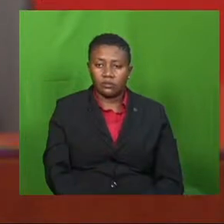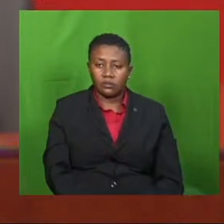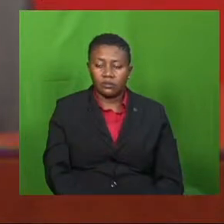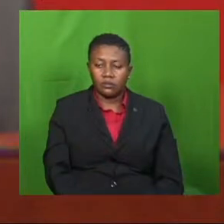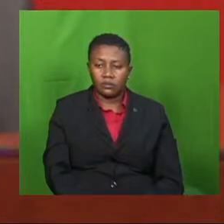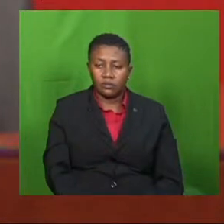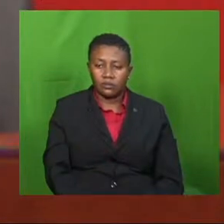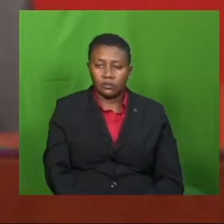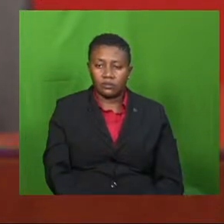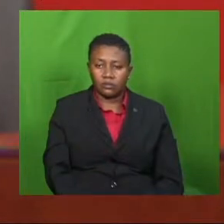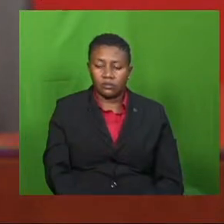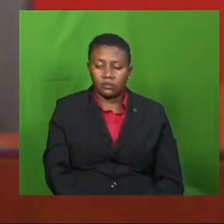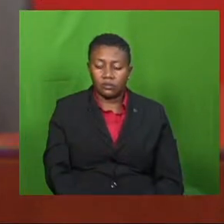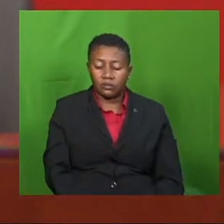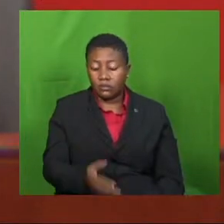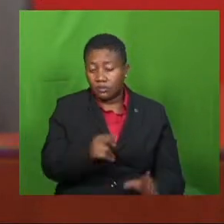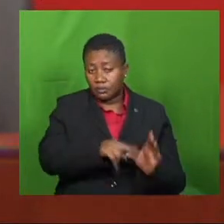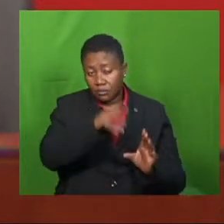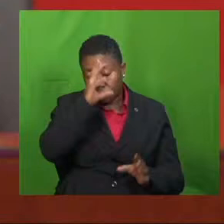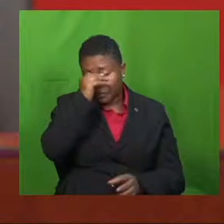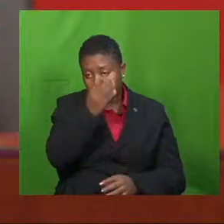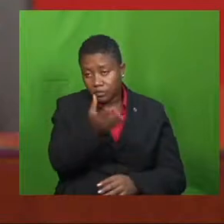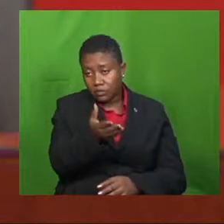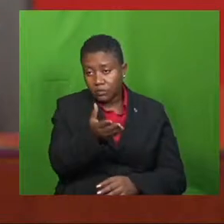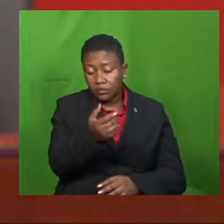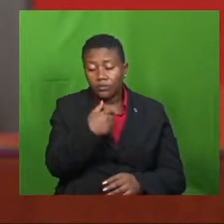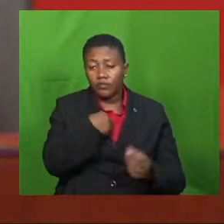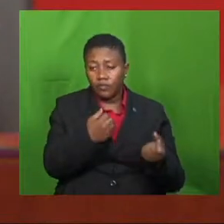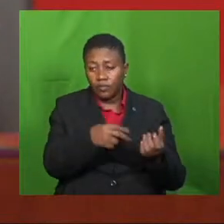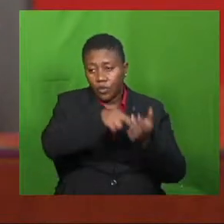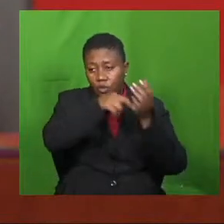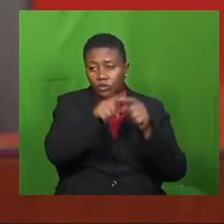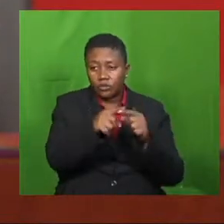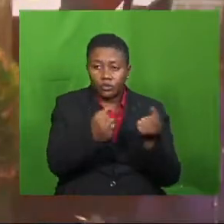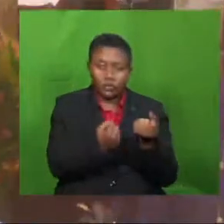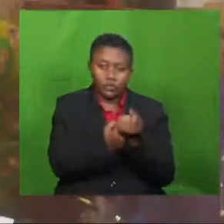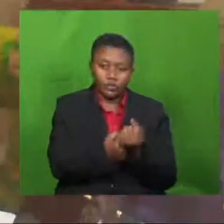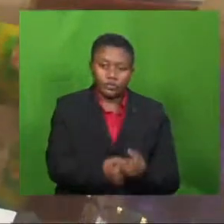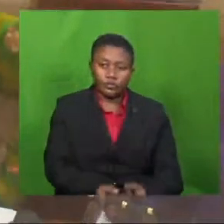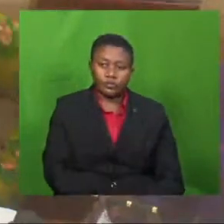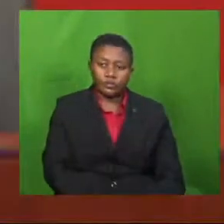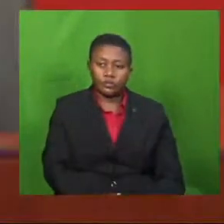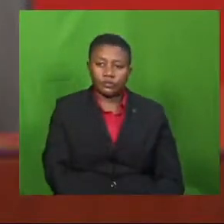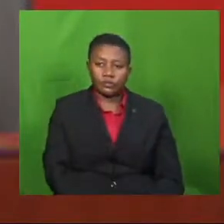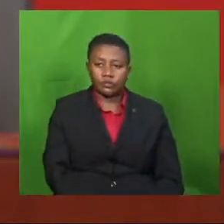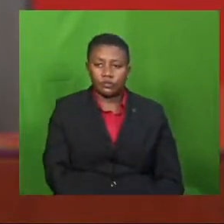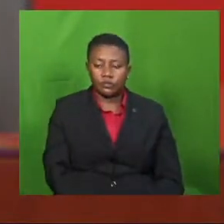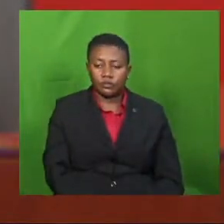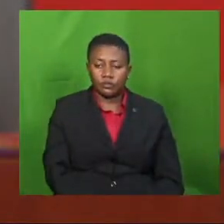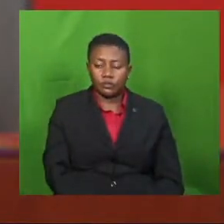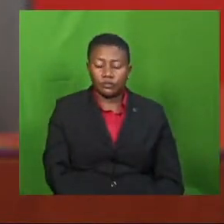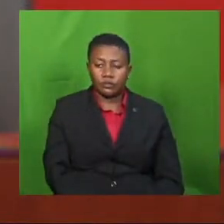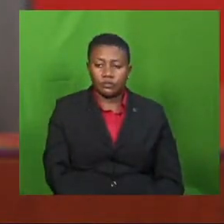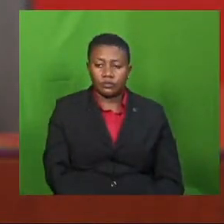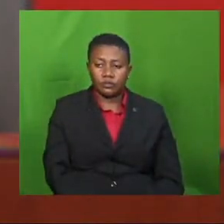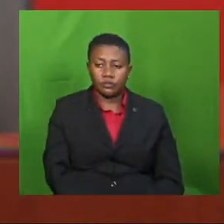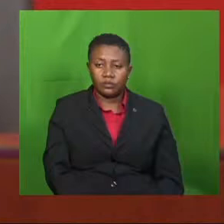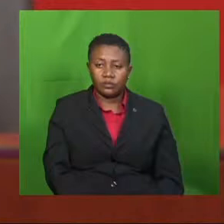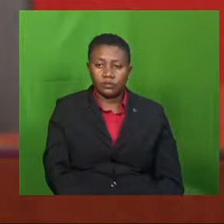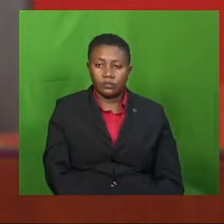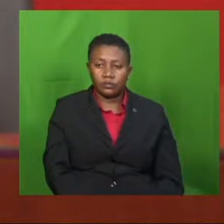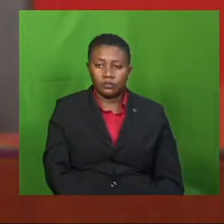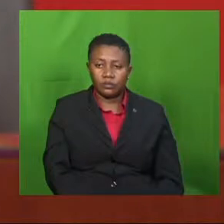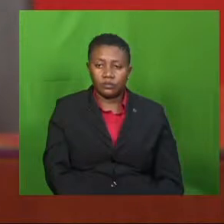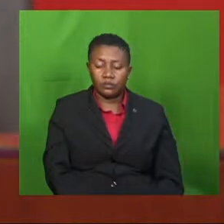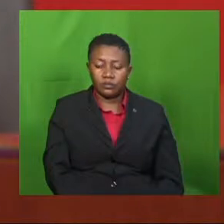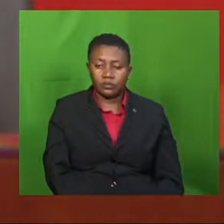Yes, Chairman. Yes. I rise to second the motion. Thank you. Honourable members,